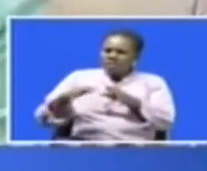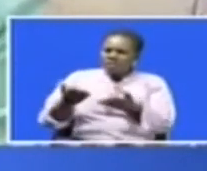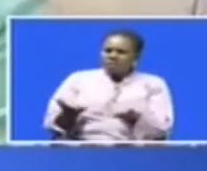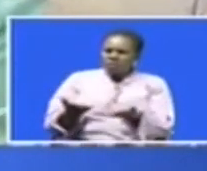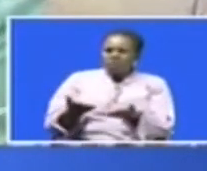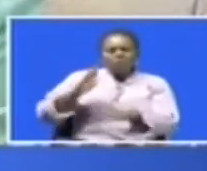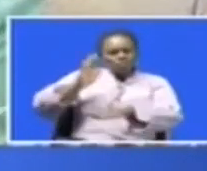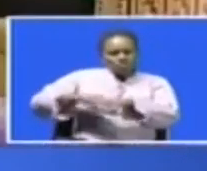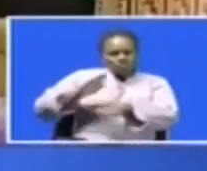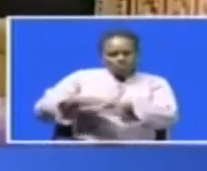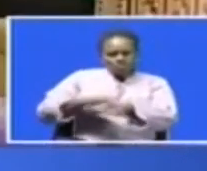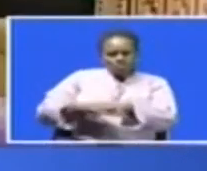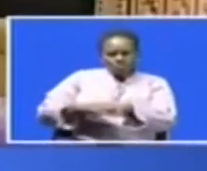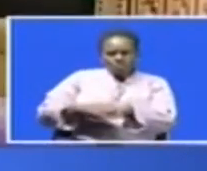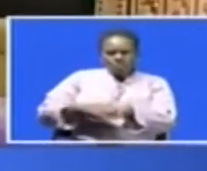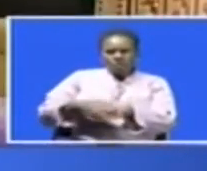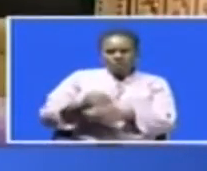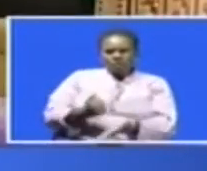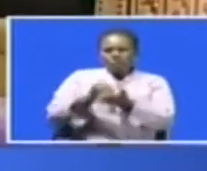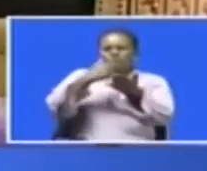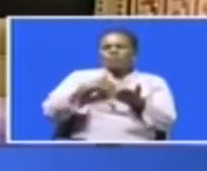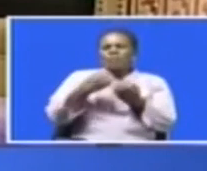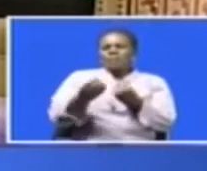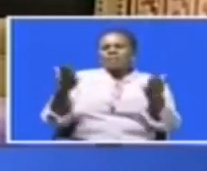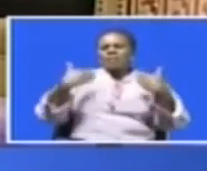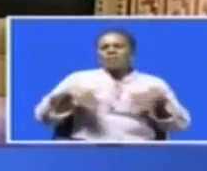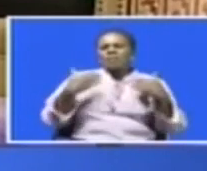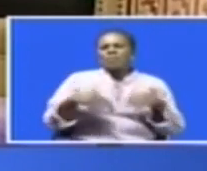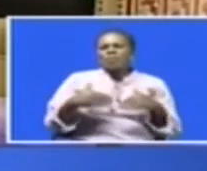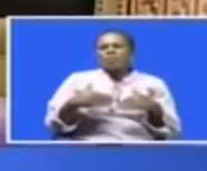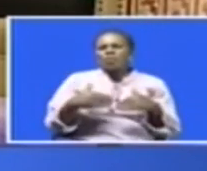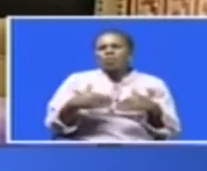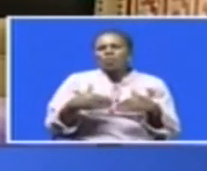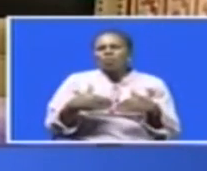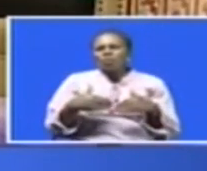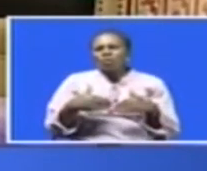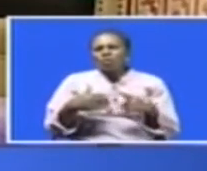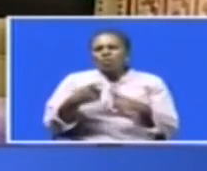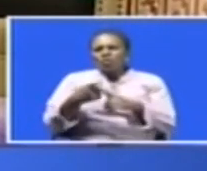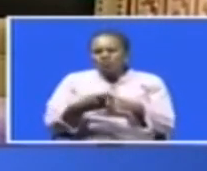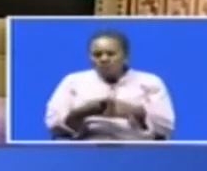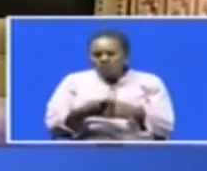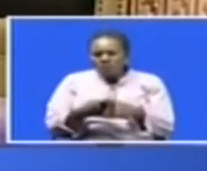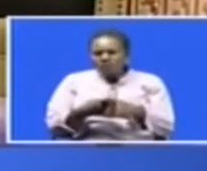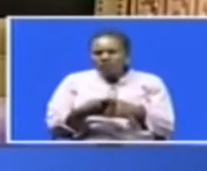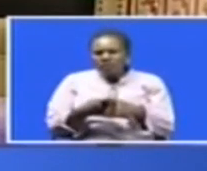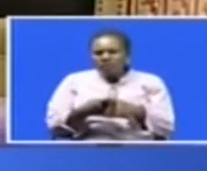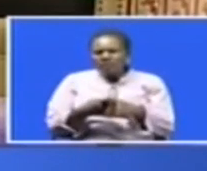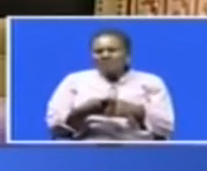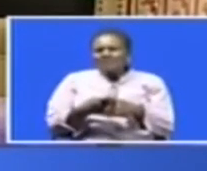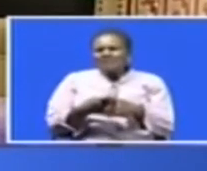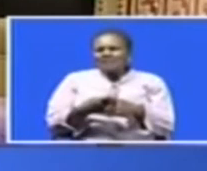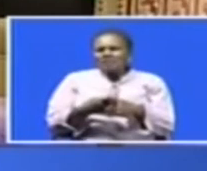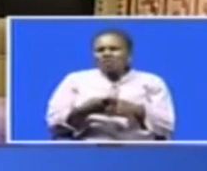industry has been great for me because of favor. But a lot of people, they have to, and where I'm from, they grind is what they call it. So they do a